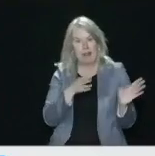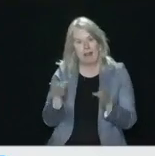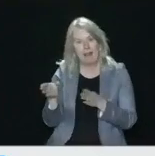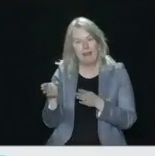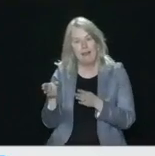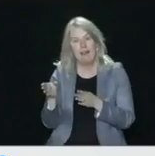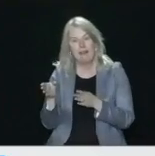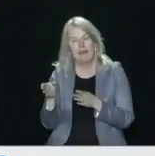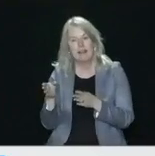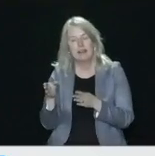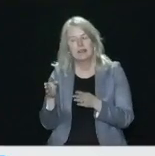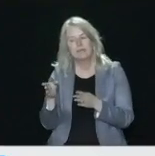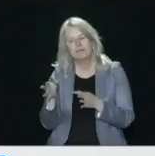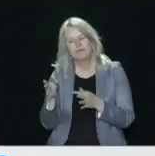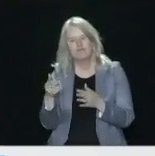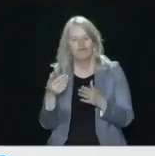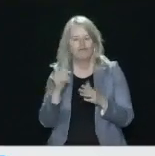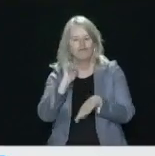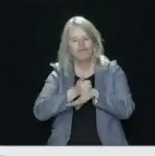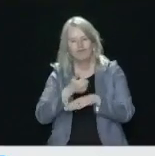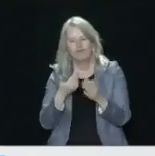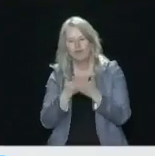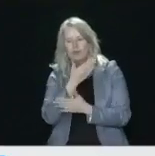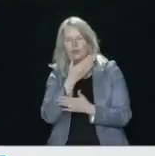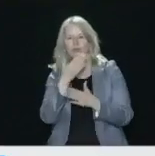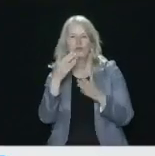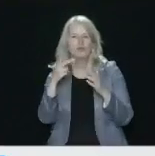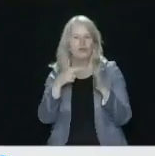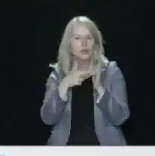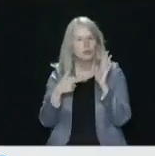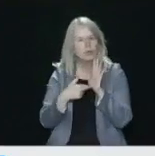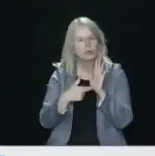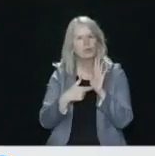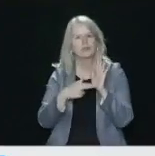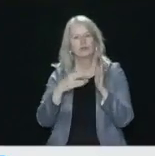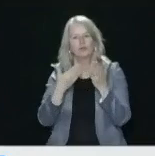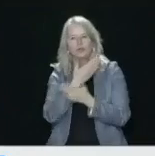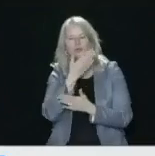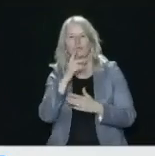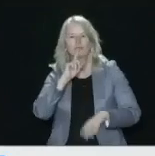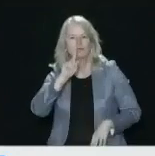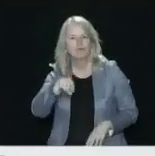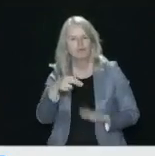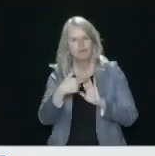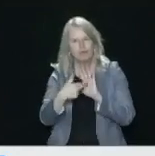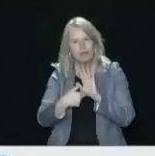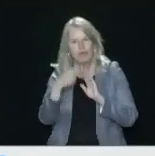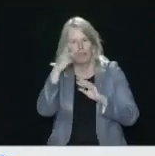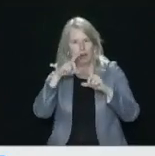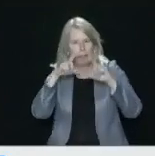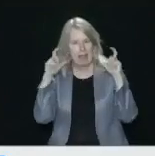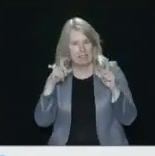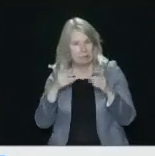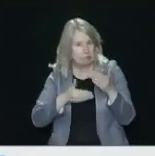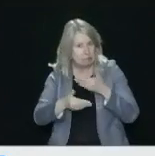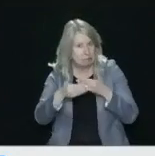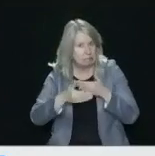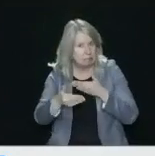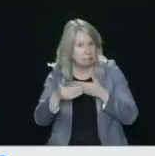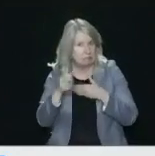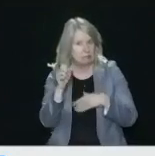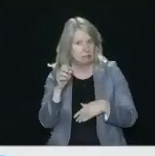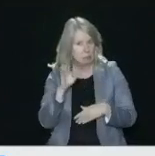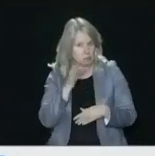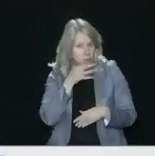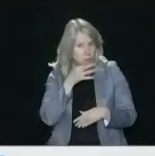against transmission and infection. And that also diminishes over time. So